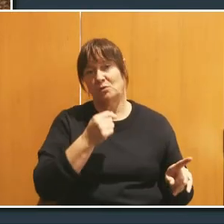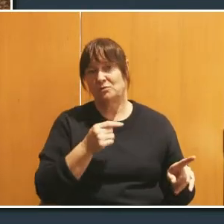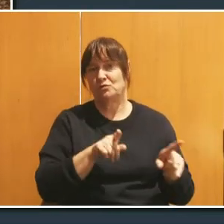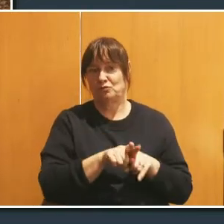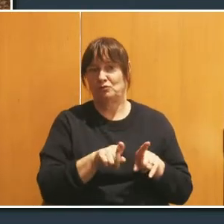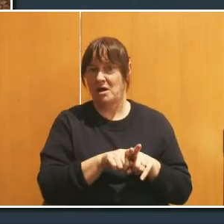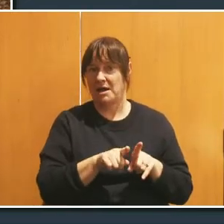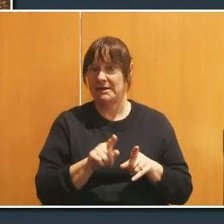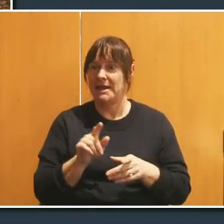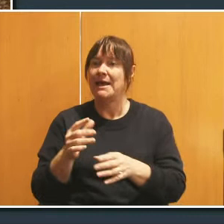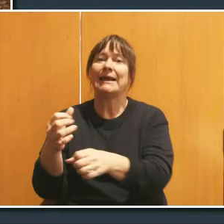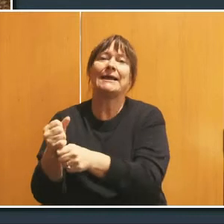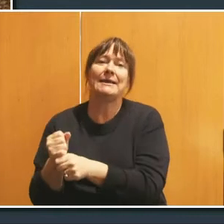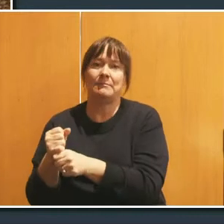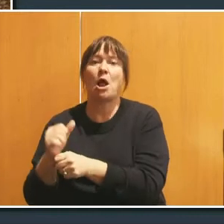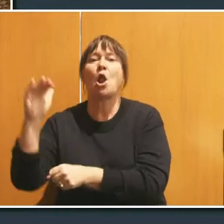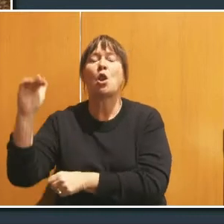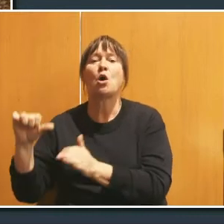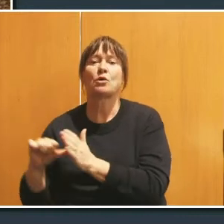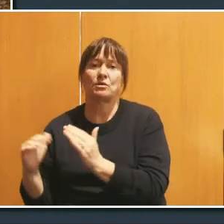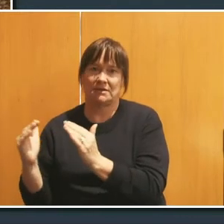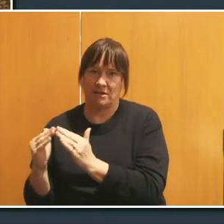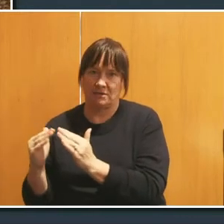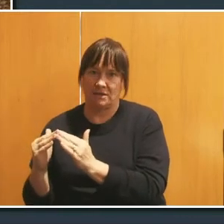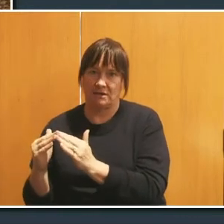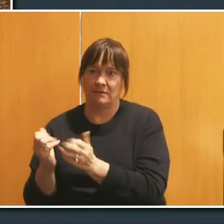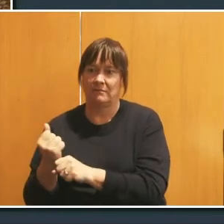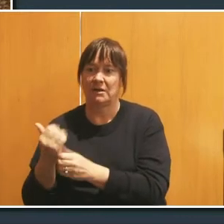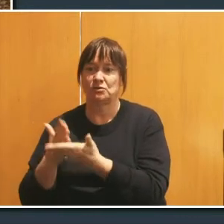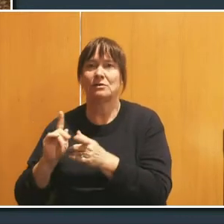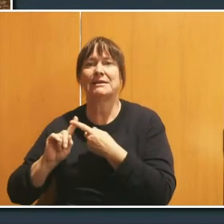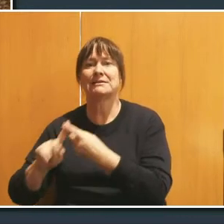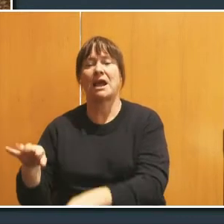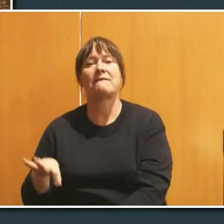to retain low-cost housing affordability.